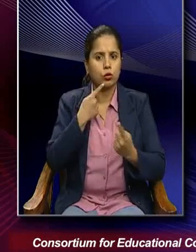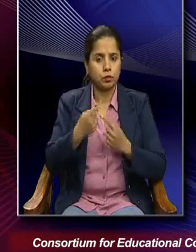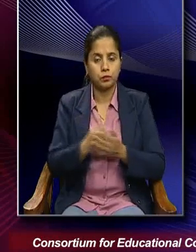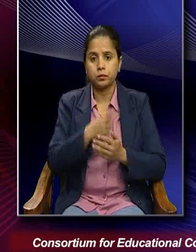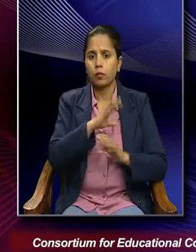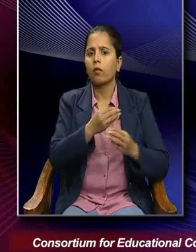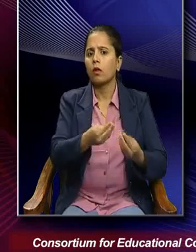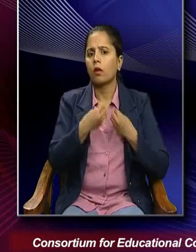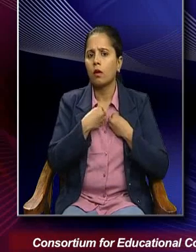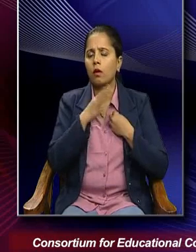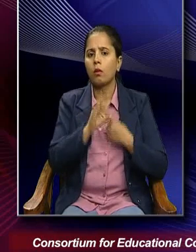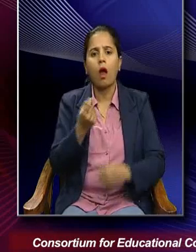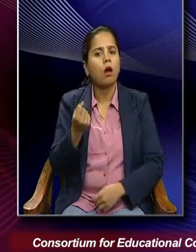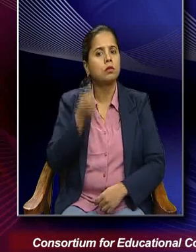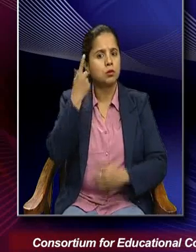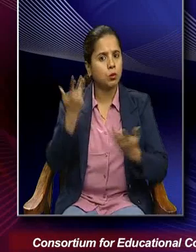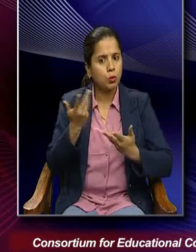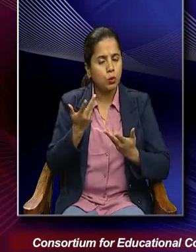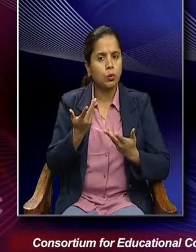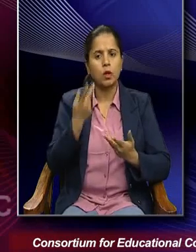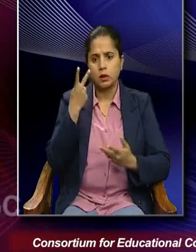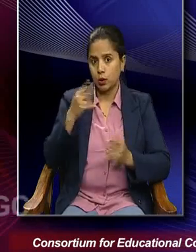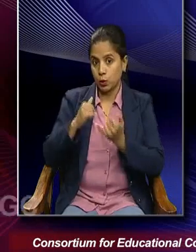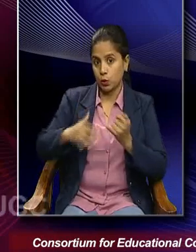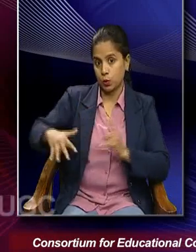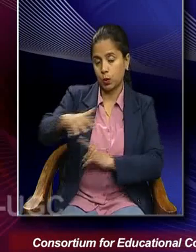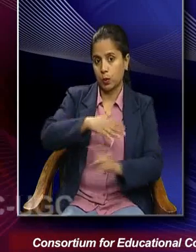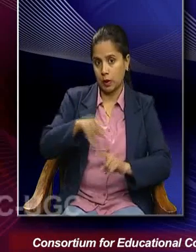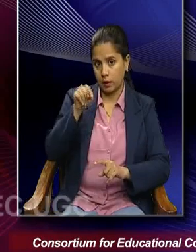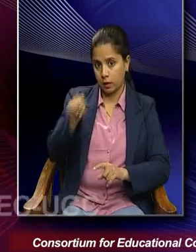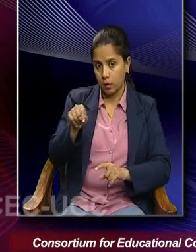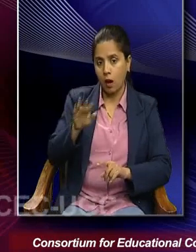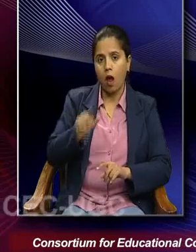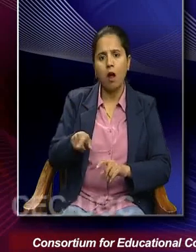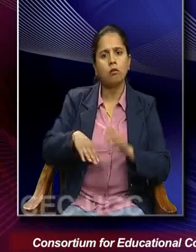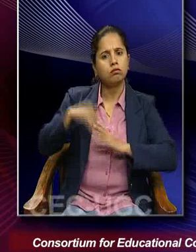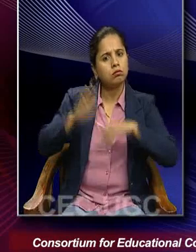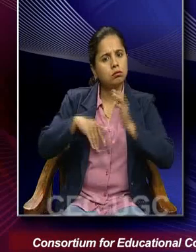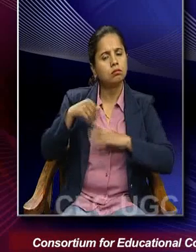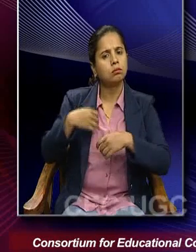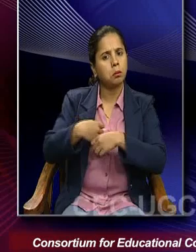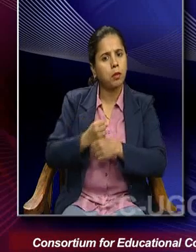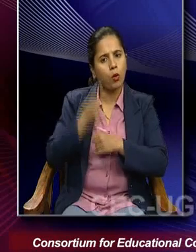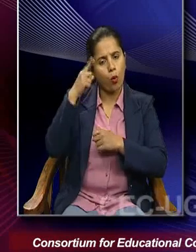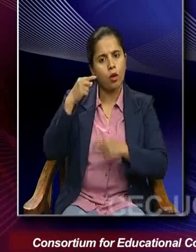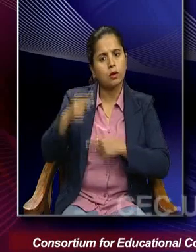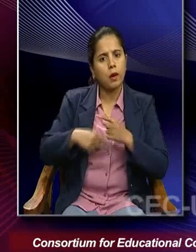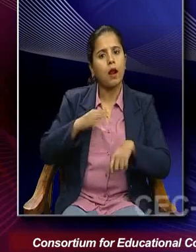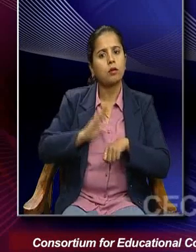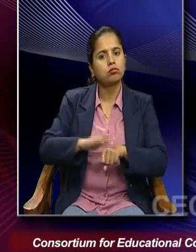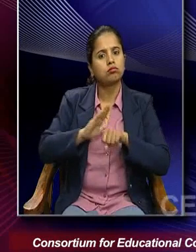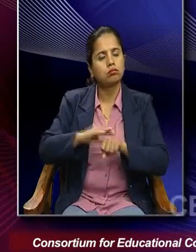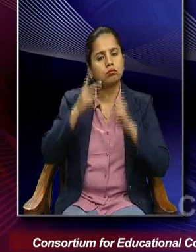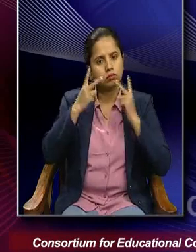has given us the understanding of society as being constructed through everyday